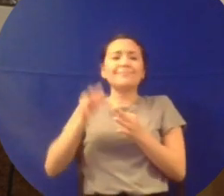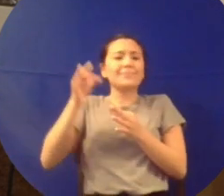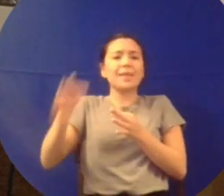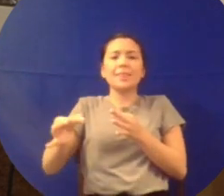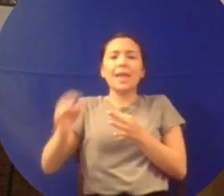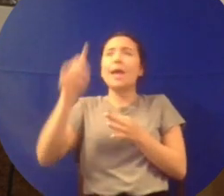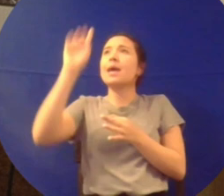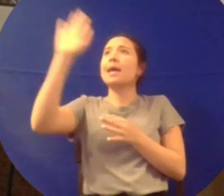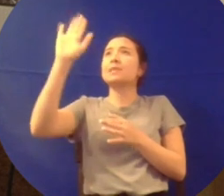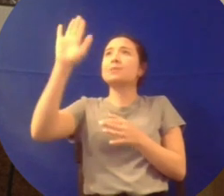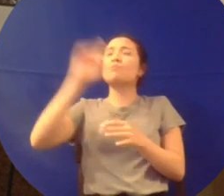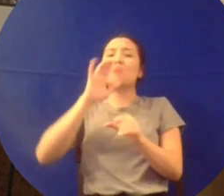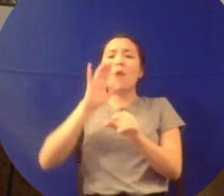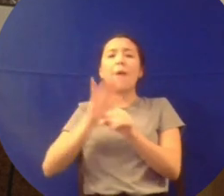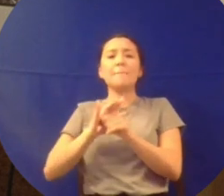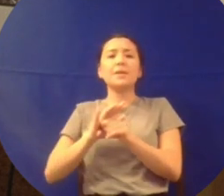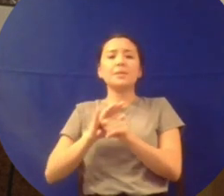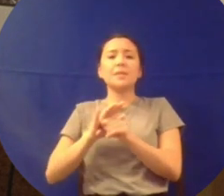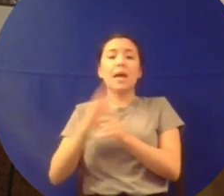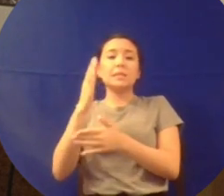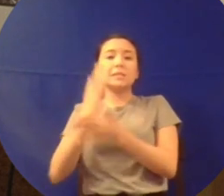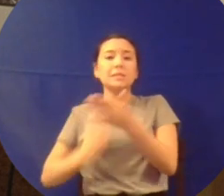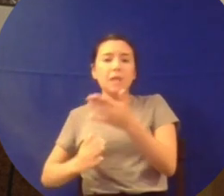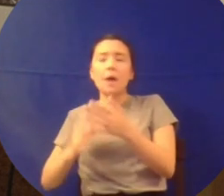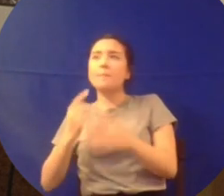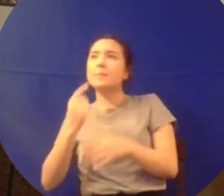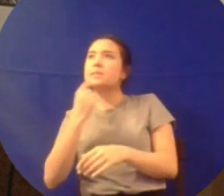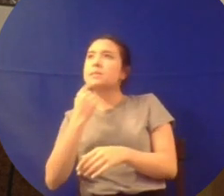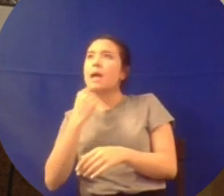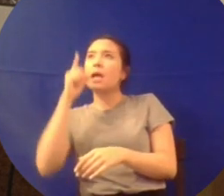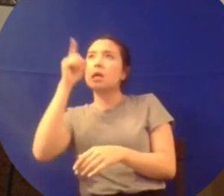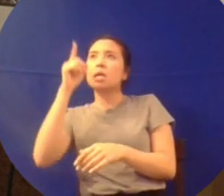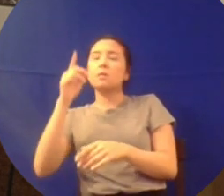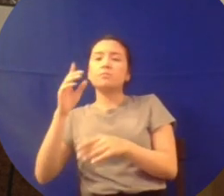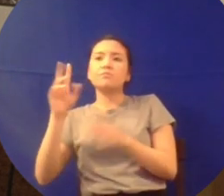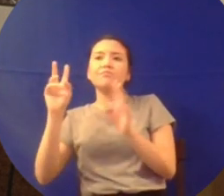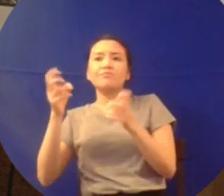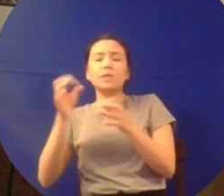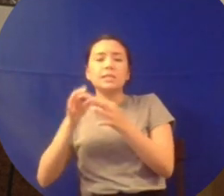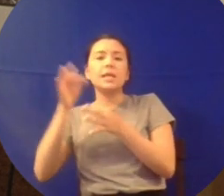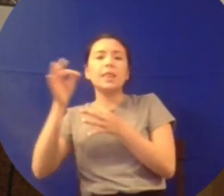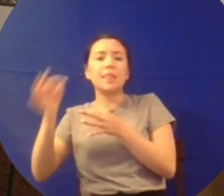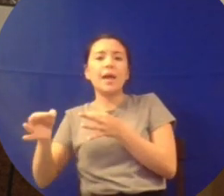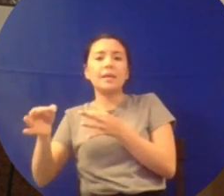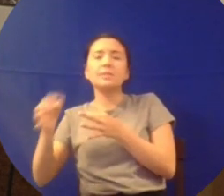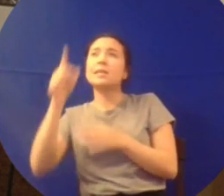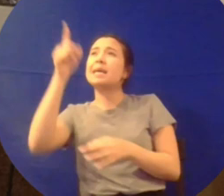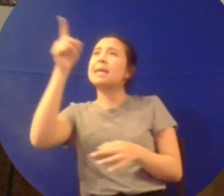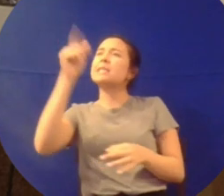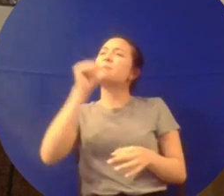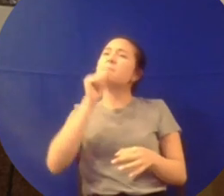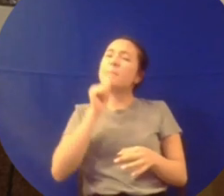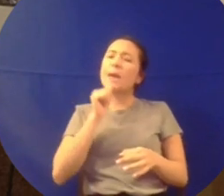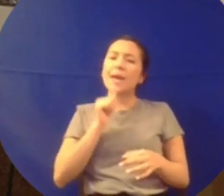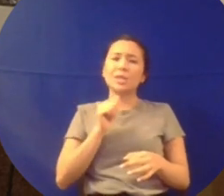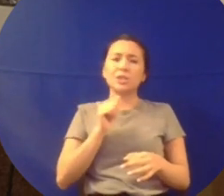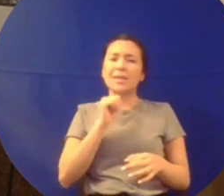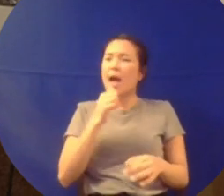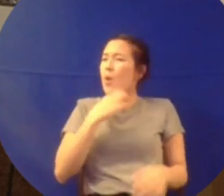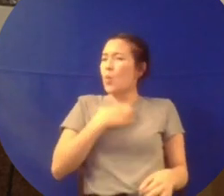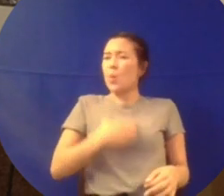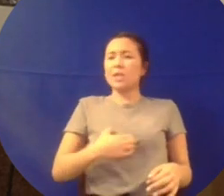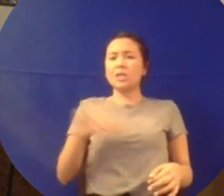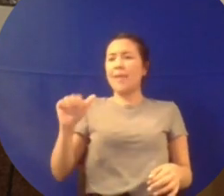as some regard delay. But he is patient with you, not wishing that any should